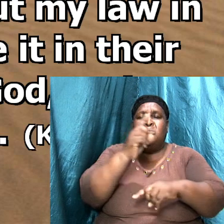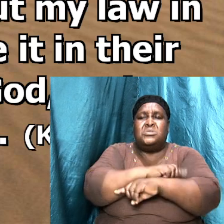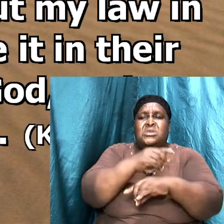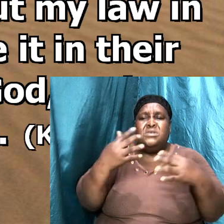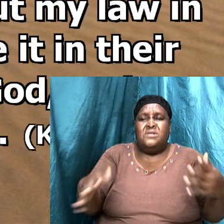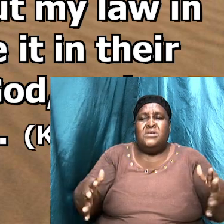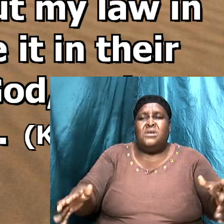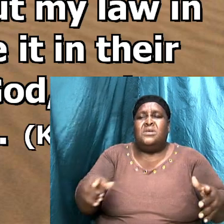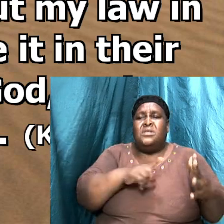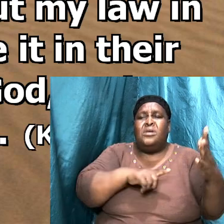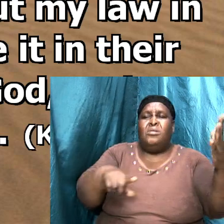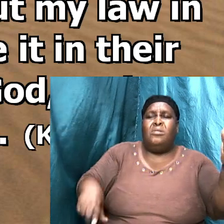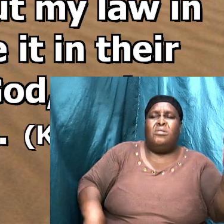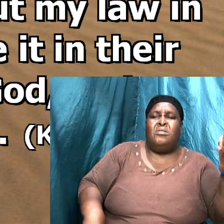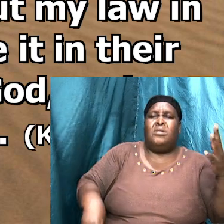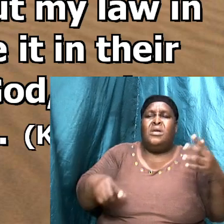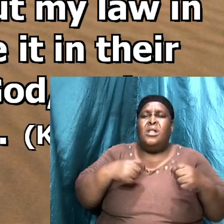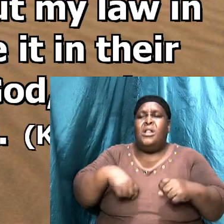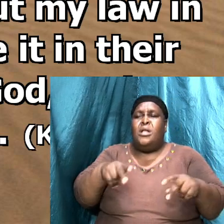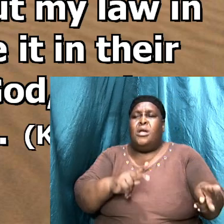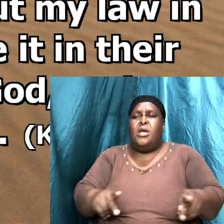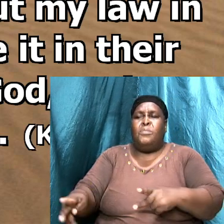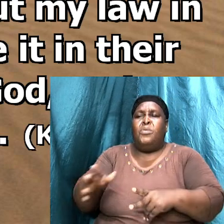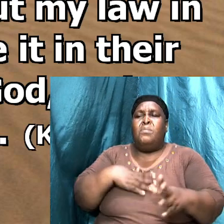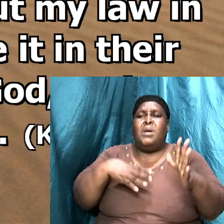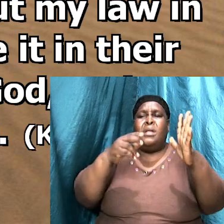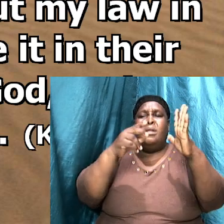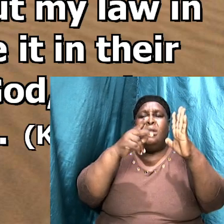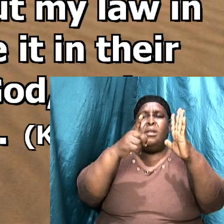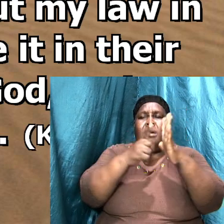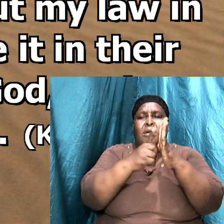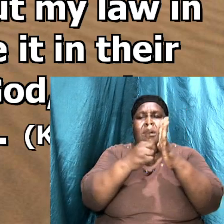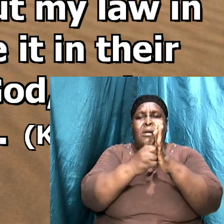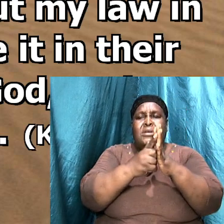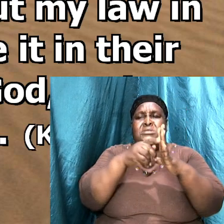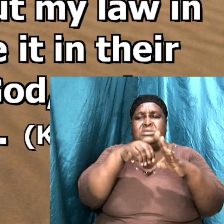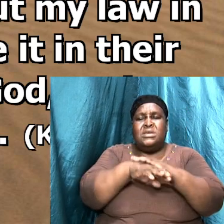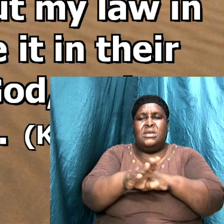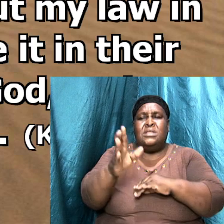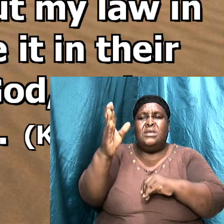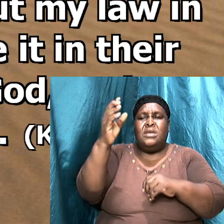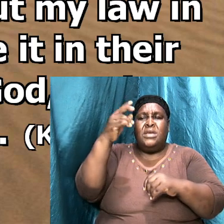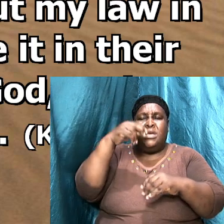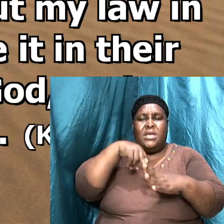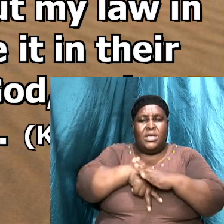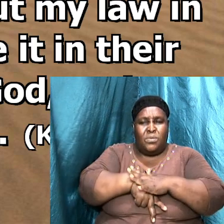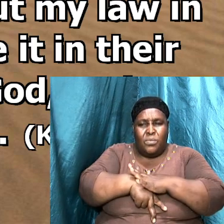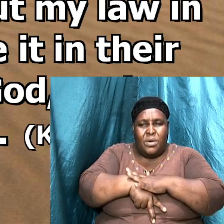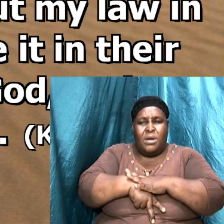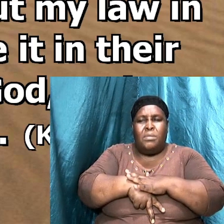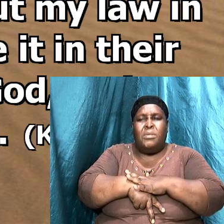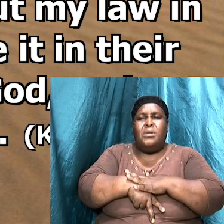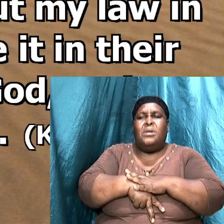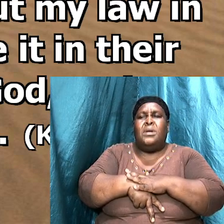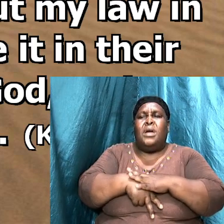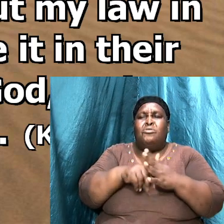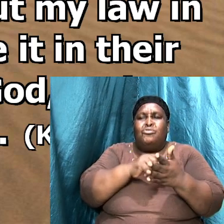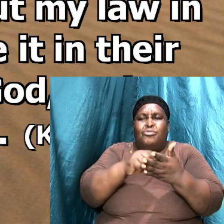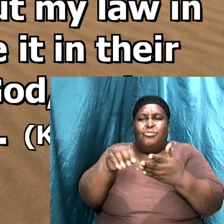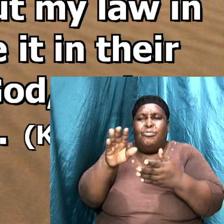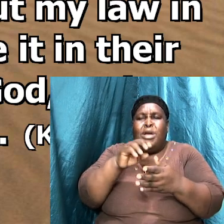I will put my laws in their inward parts and right in their hearts